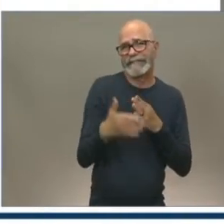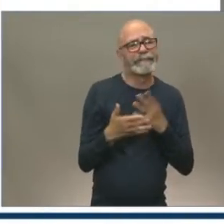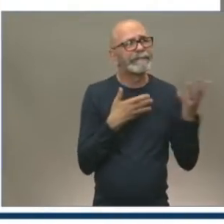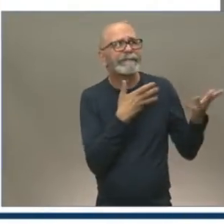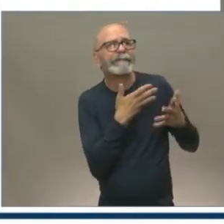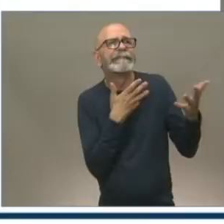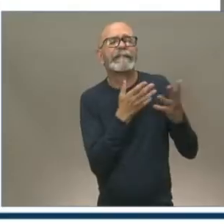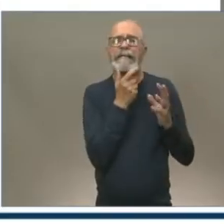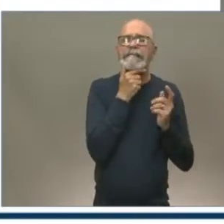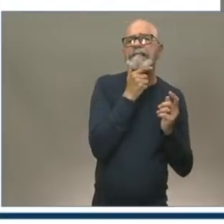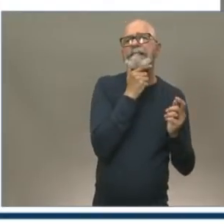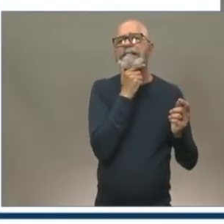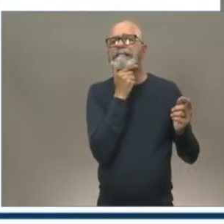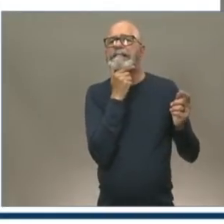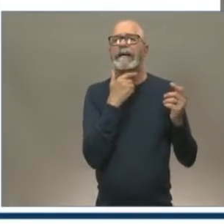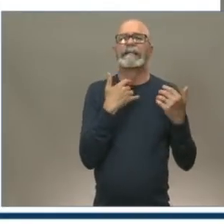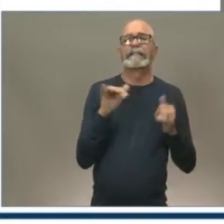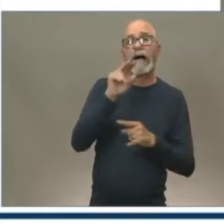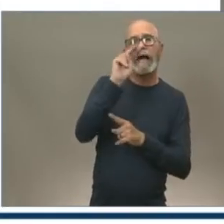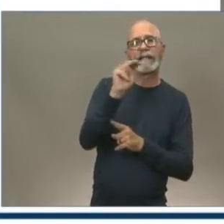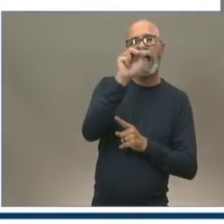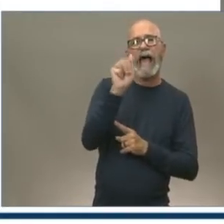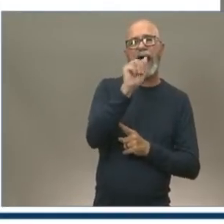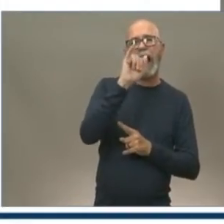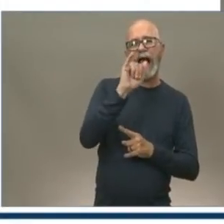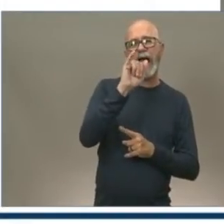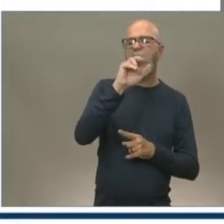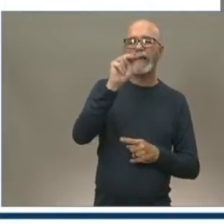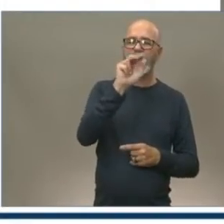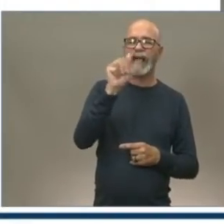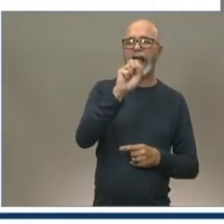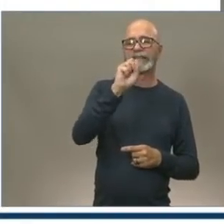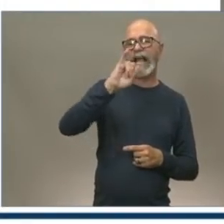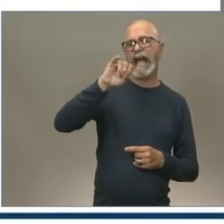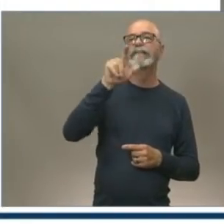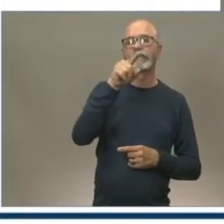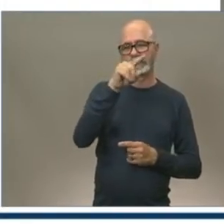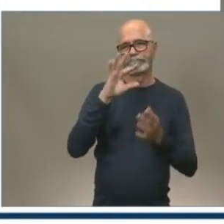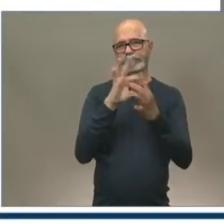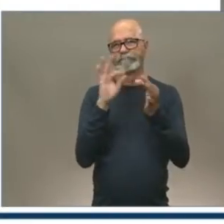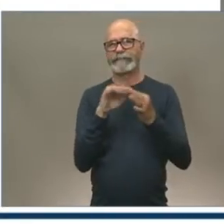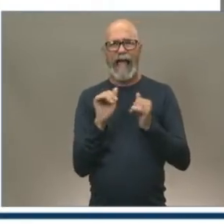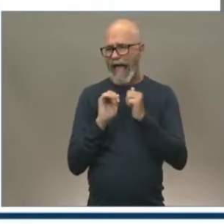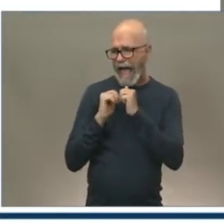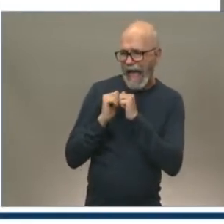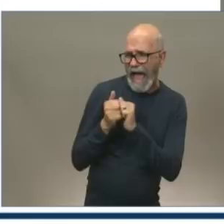The NACI statement is based on where and how you use